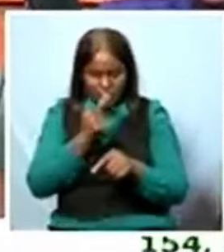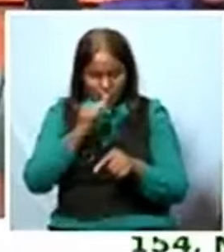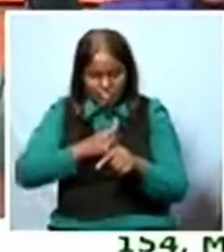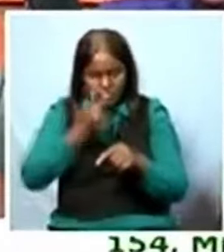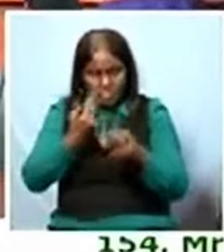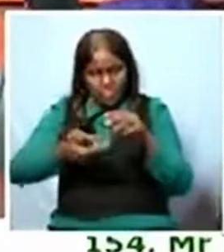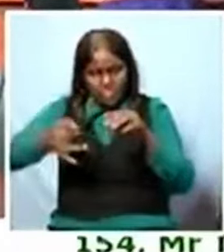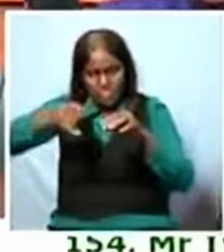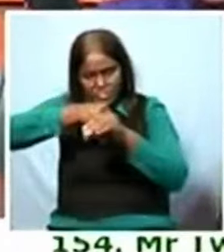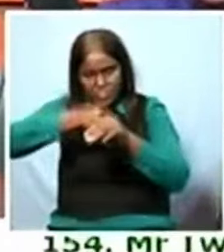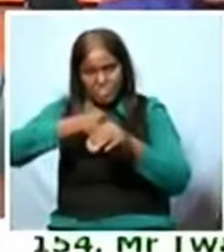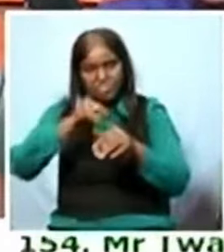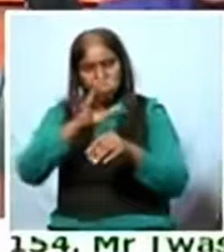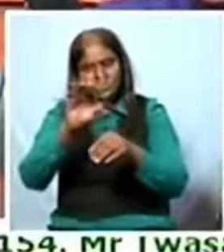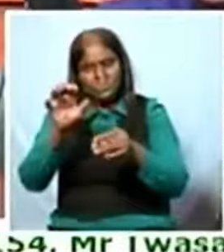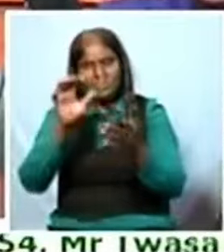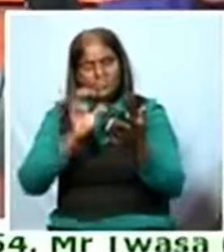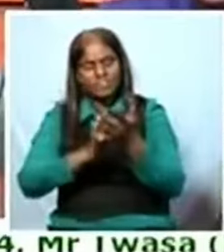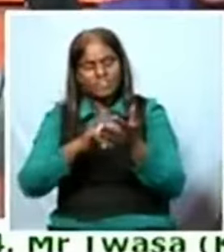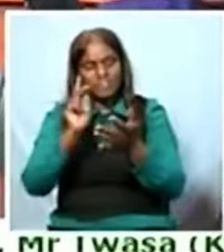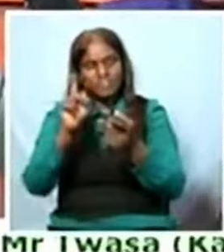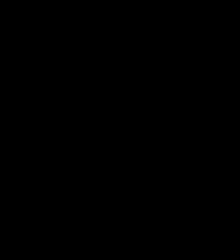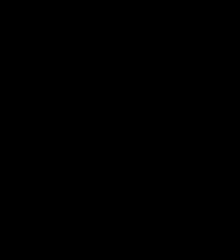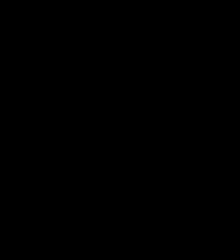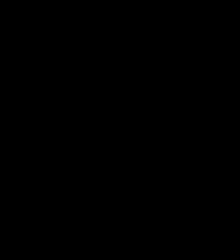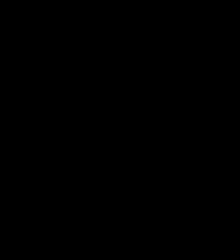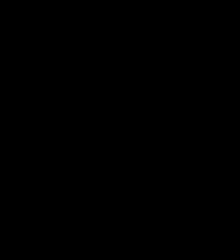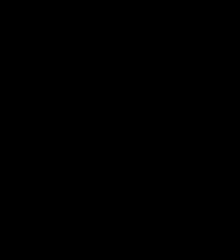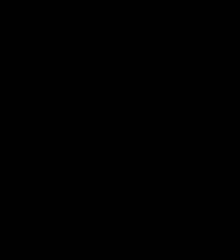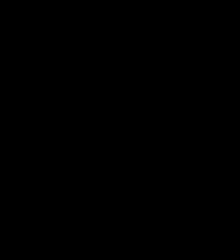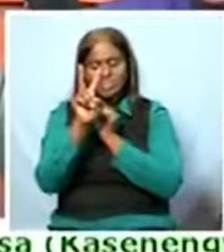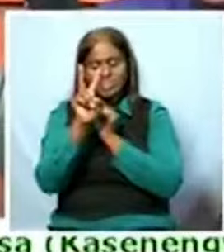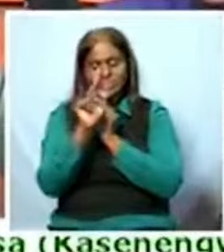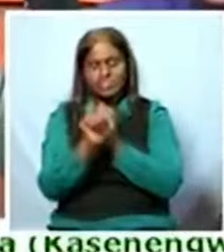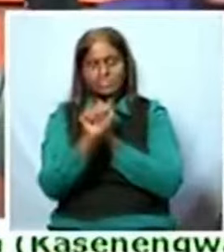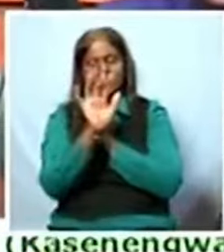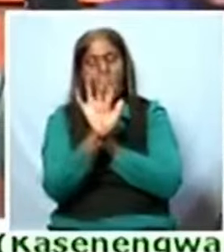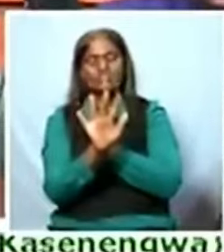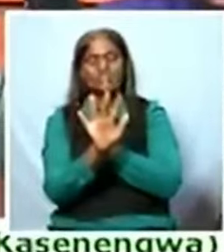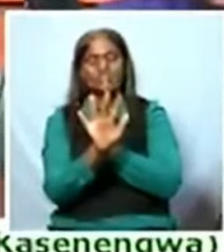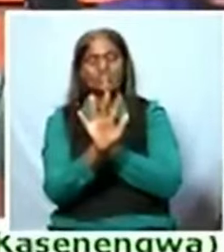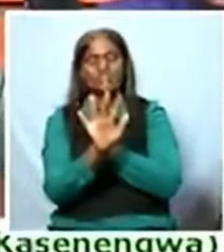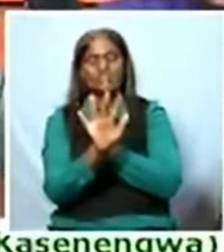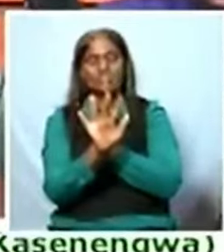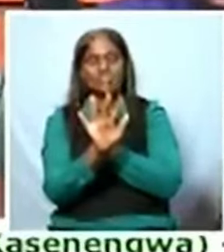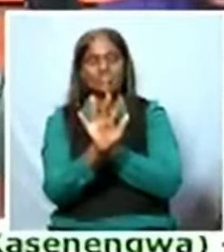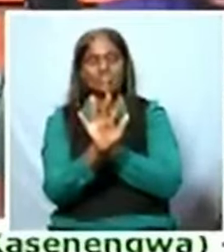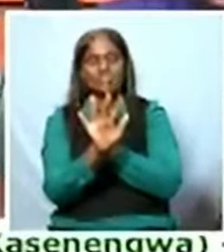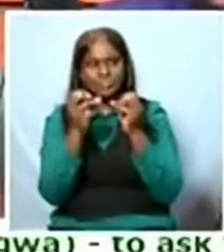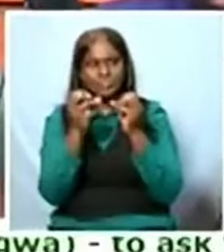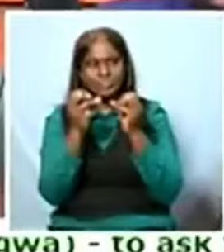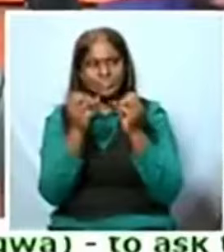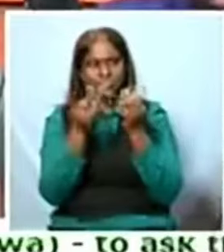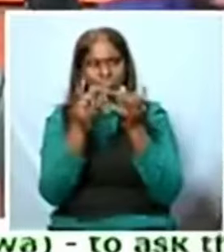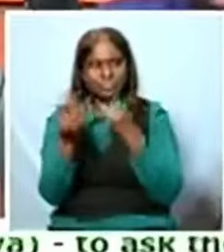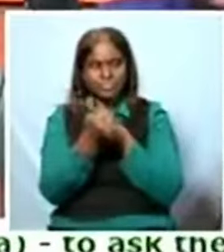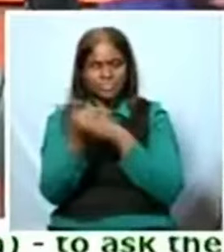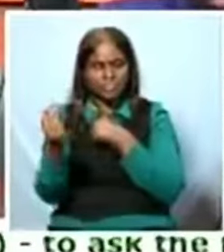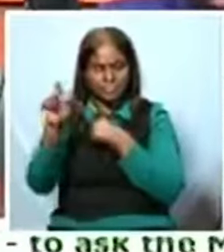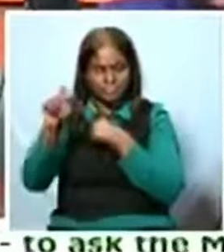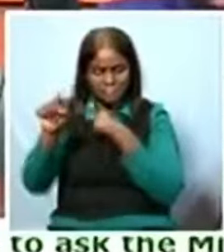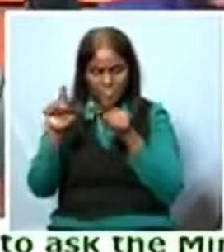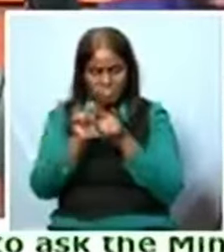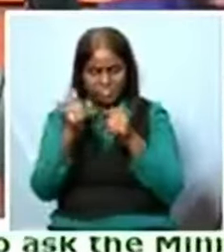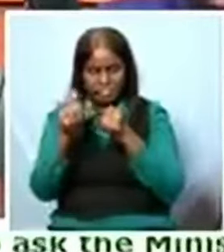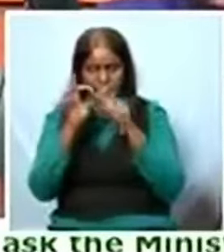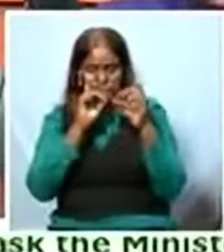the 500,000 to remain with 2.5. Any other demands, and this